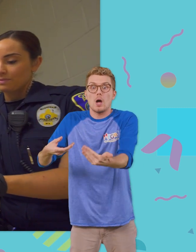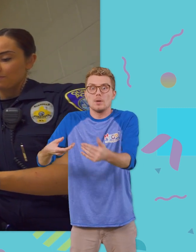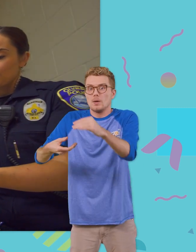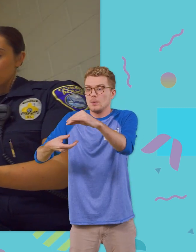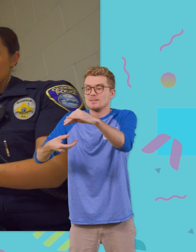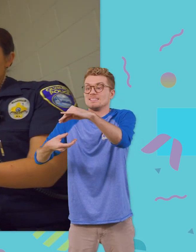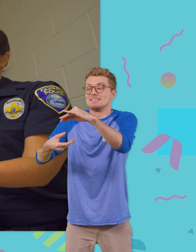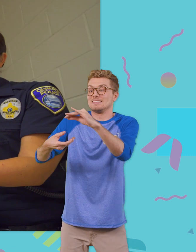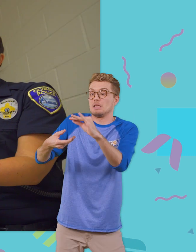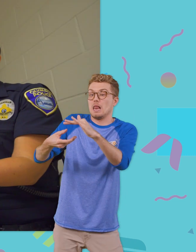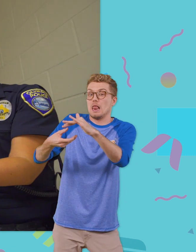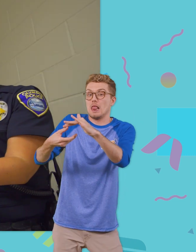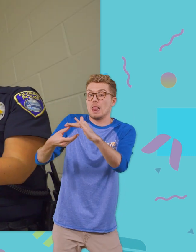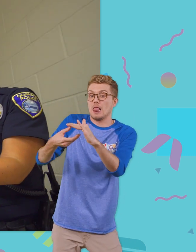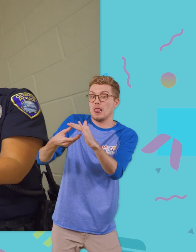here.